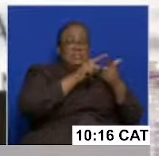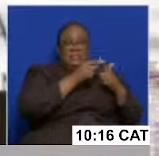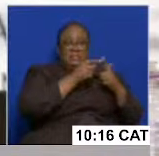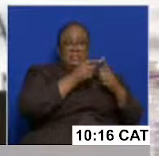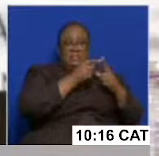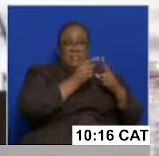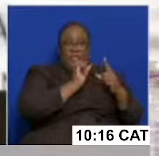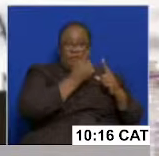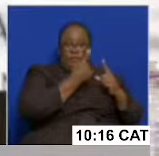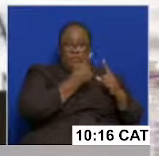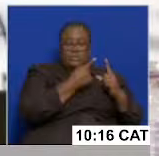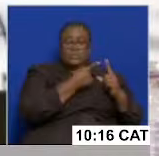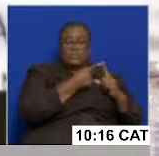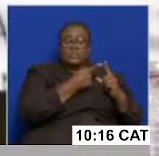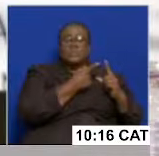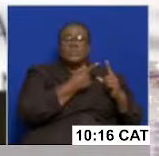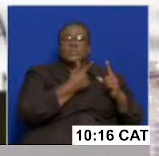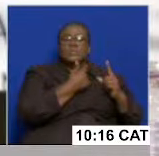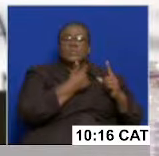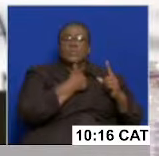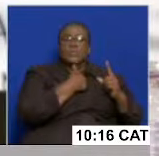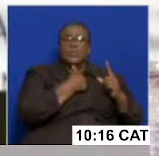we were already inside